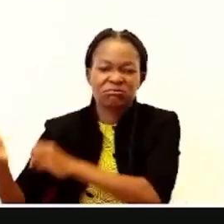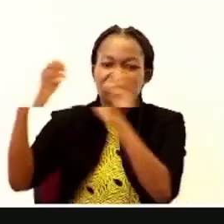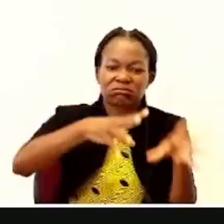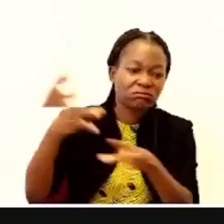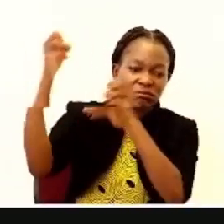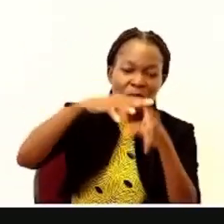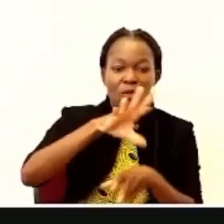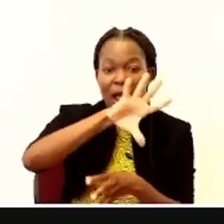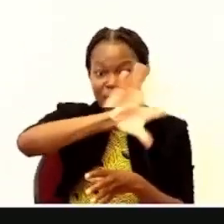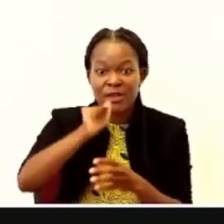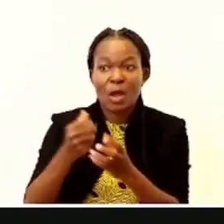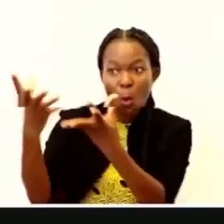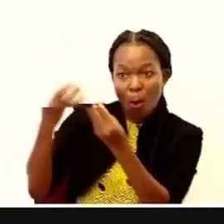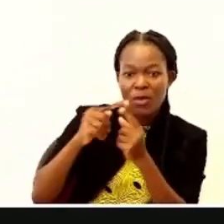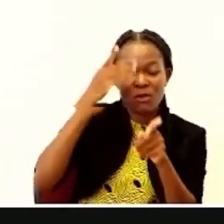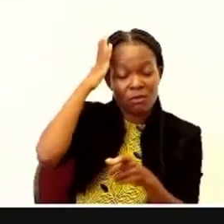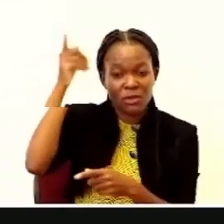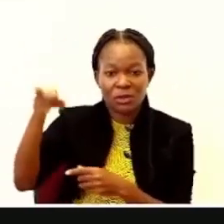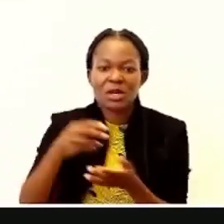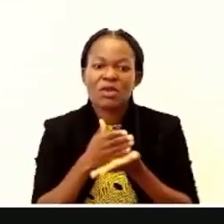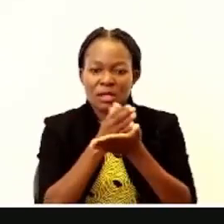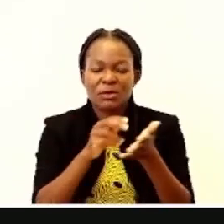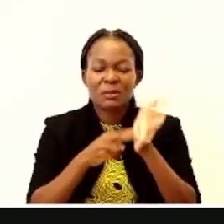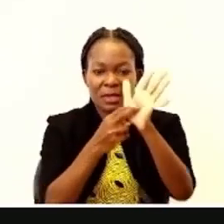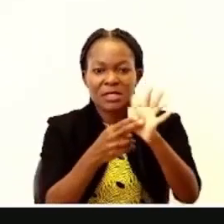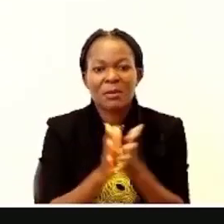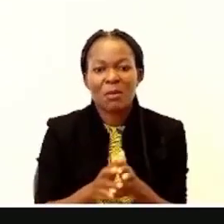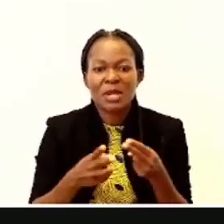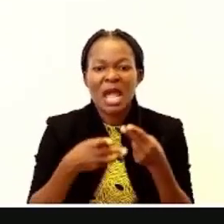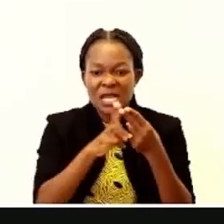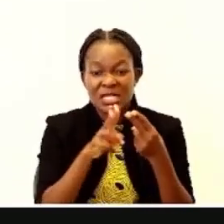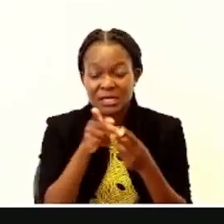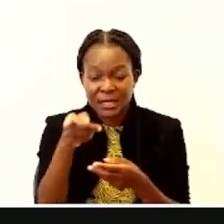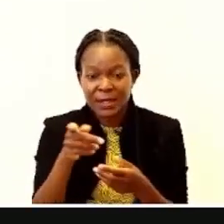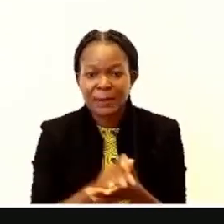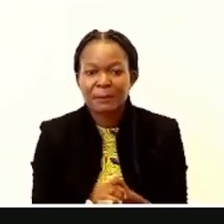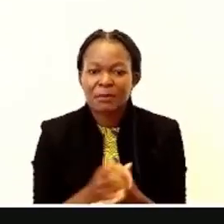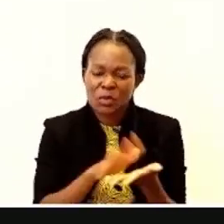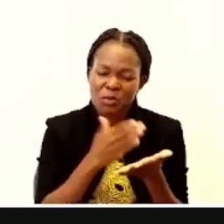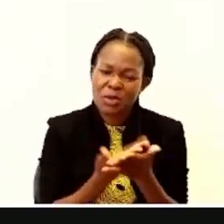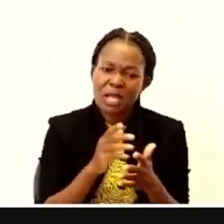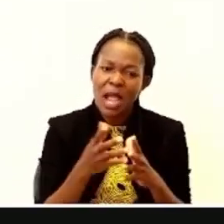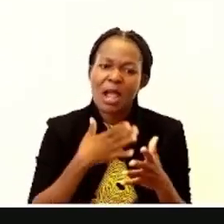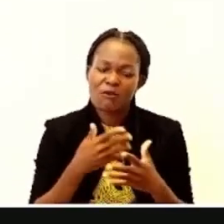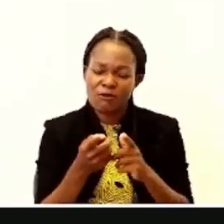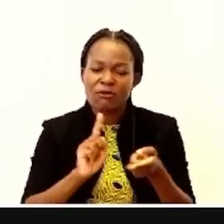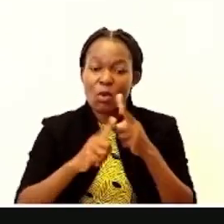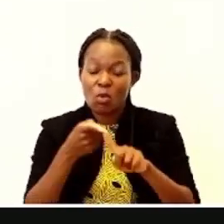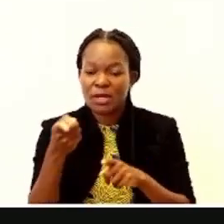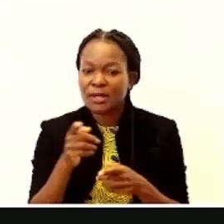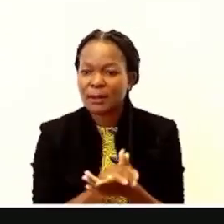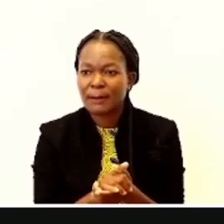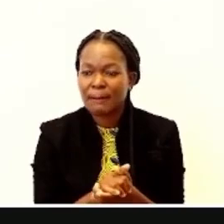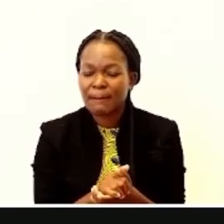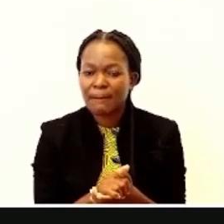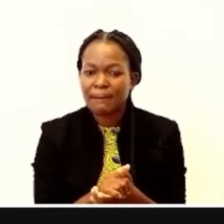take the example of geoengineering because I've had a colleague in the panel posit that it's possible to suck carbon out